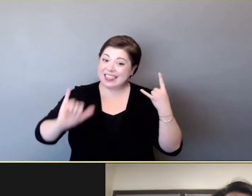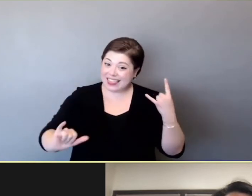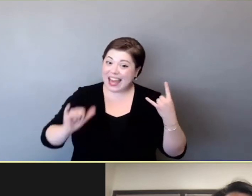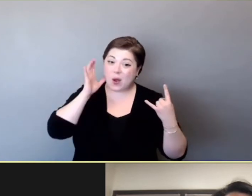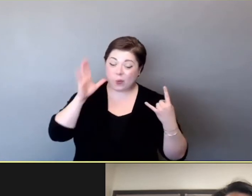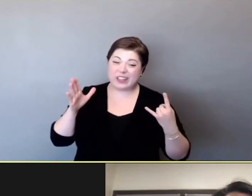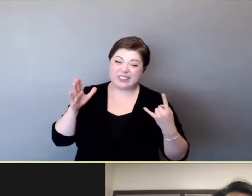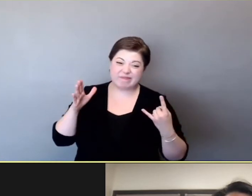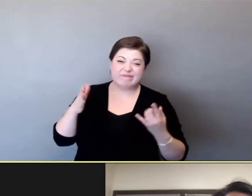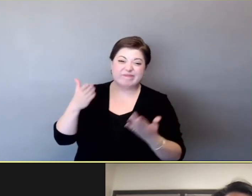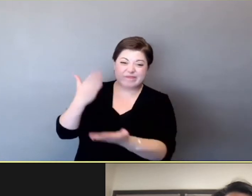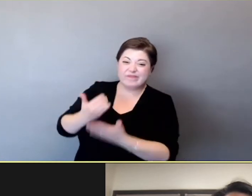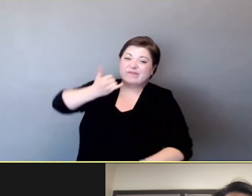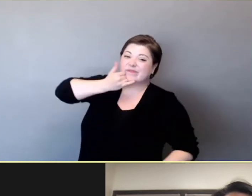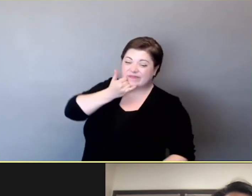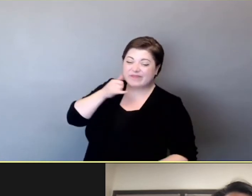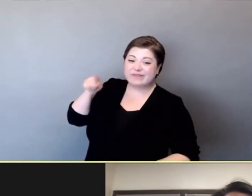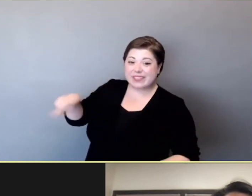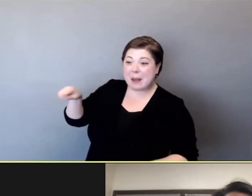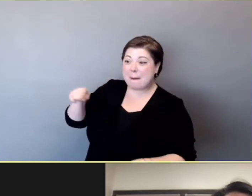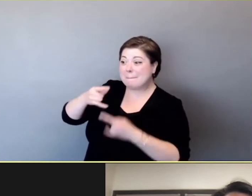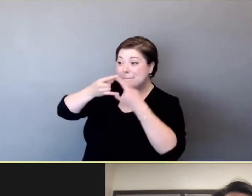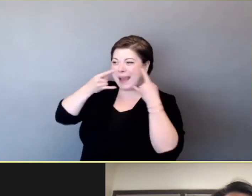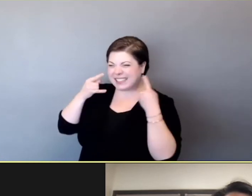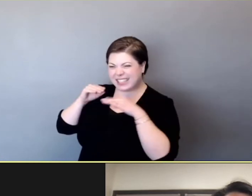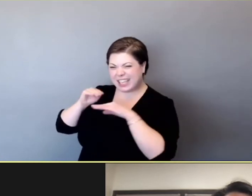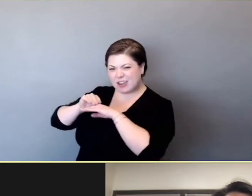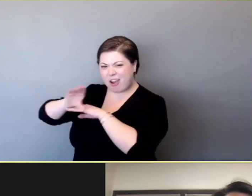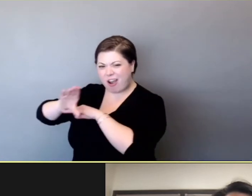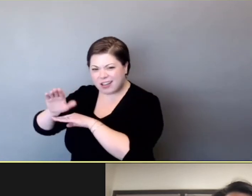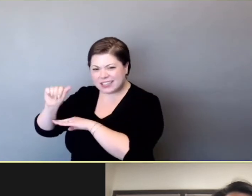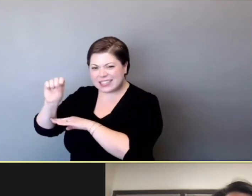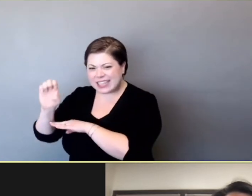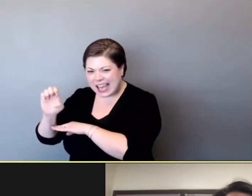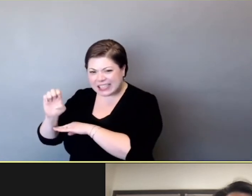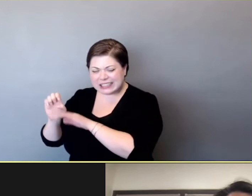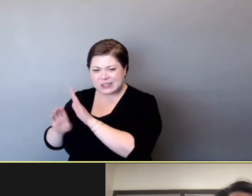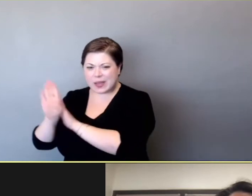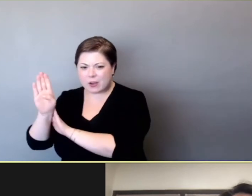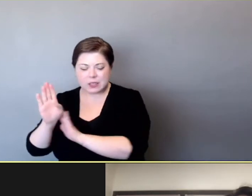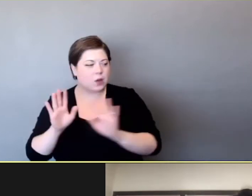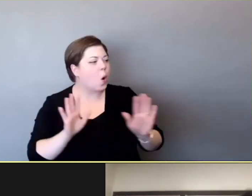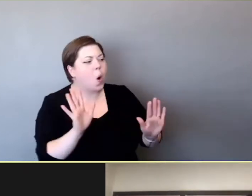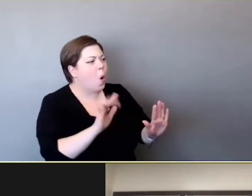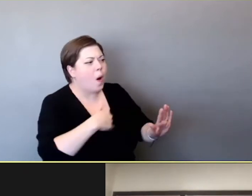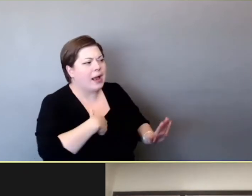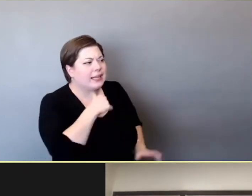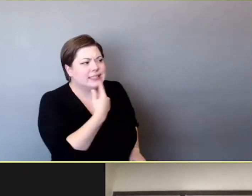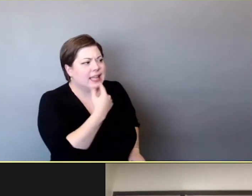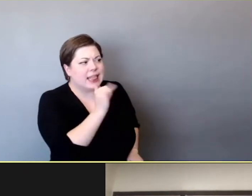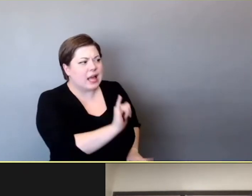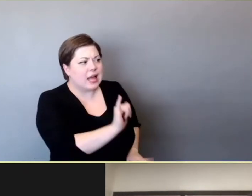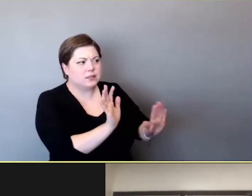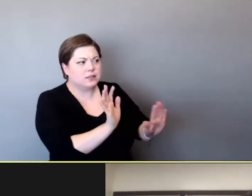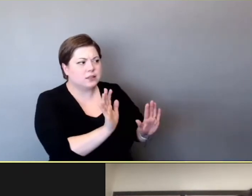caused the cases. No, that's not what I said. That's not what I was saying.